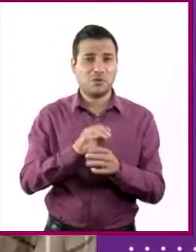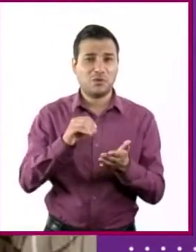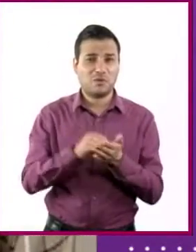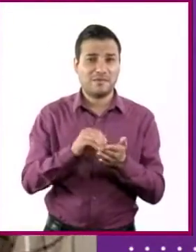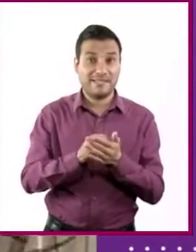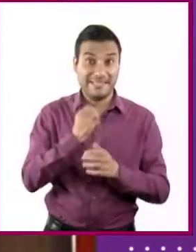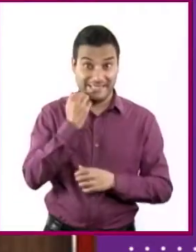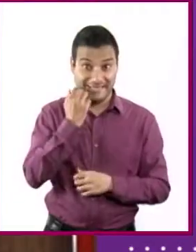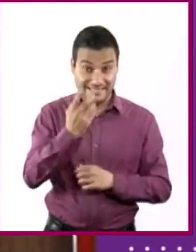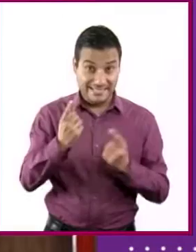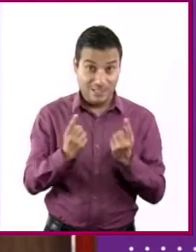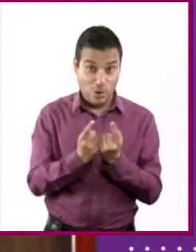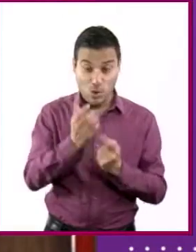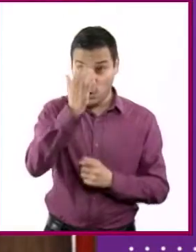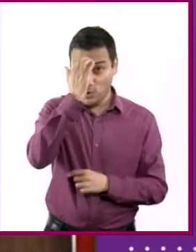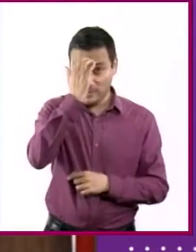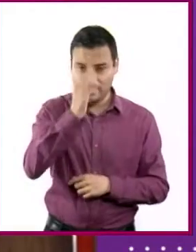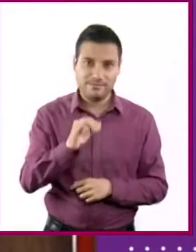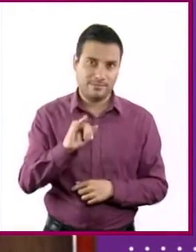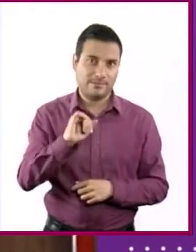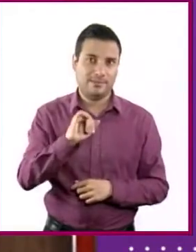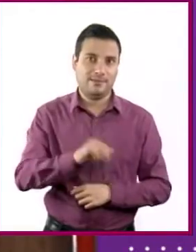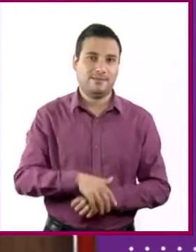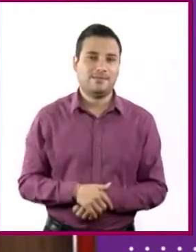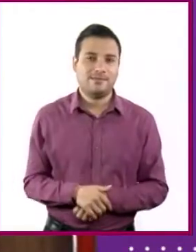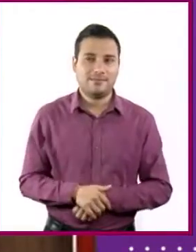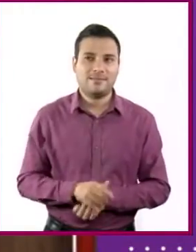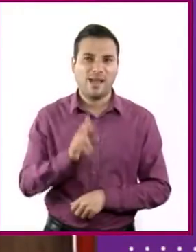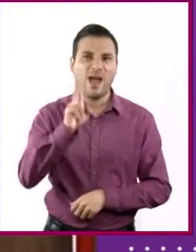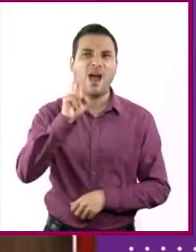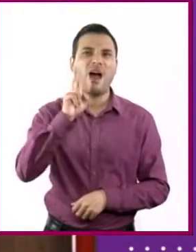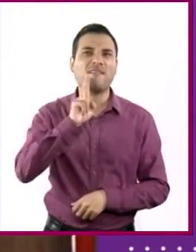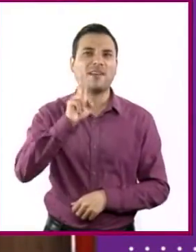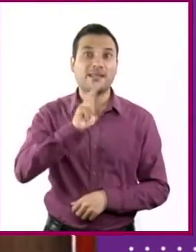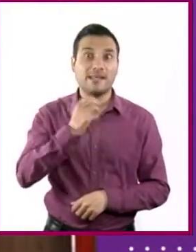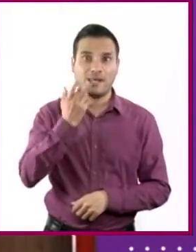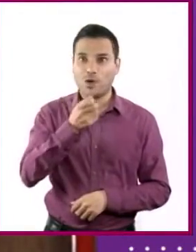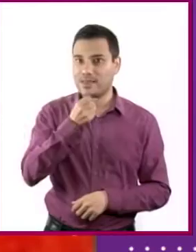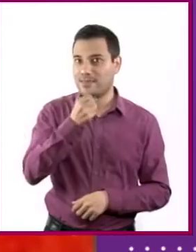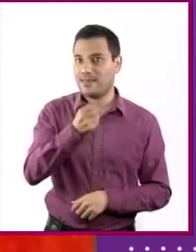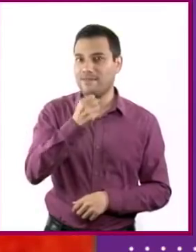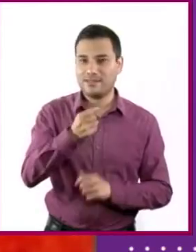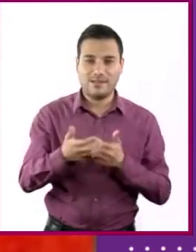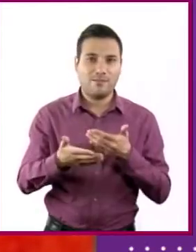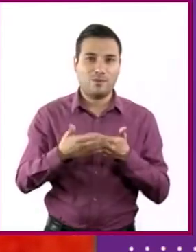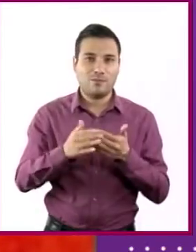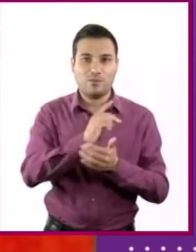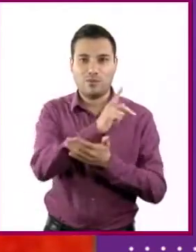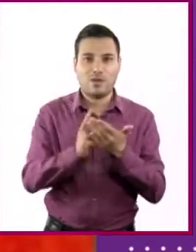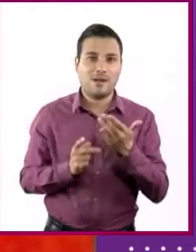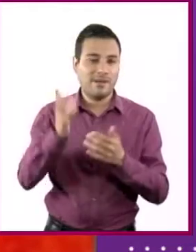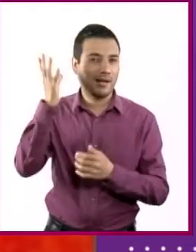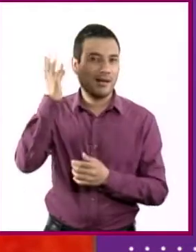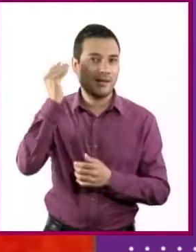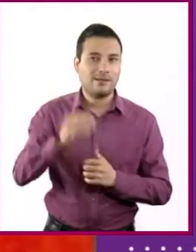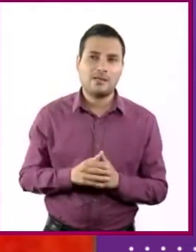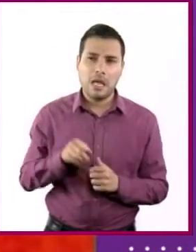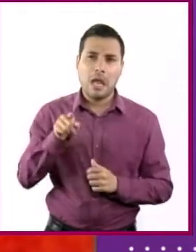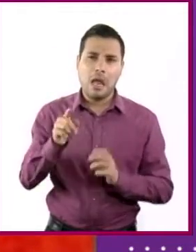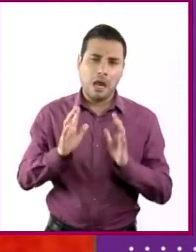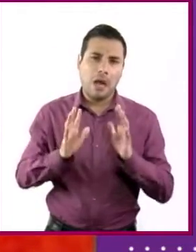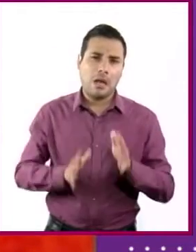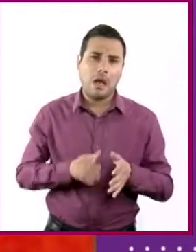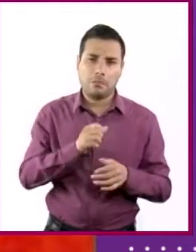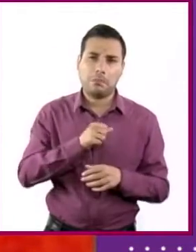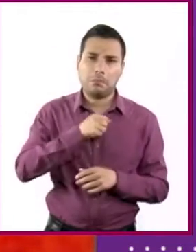to meet him? Yes, I do. I want to interview him at Radio Rebelde. Well, he's very old, but